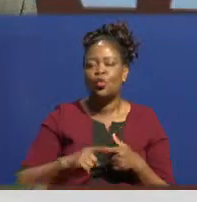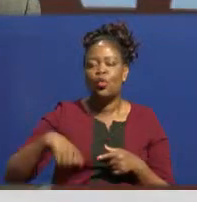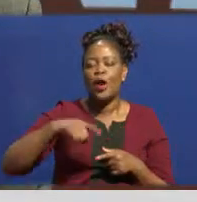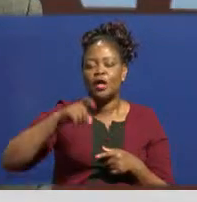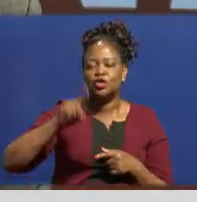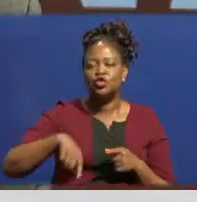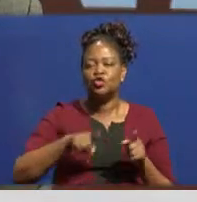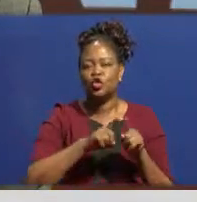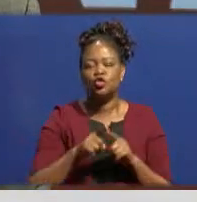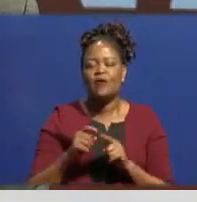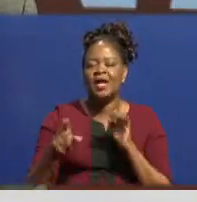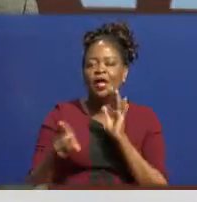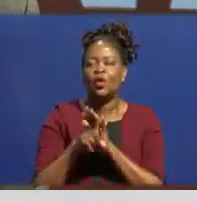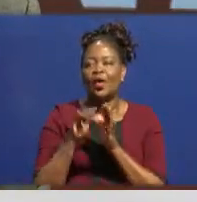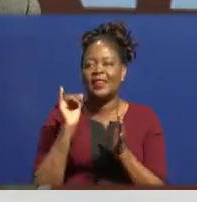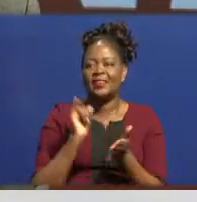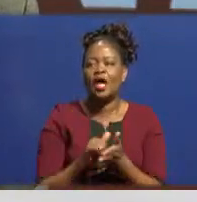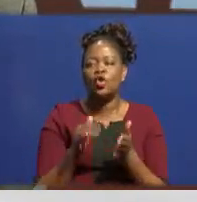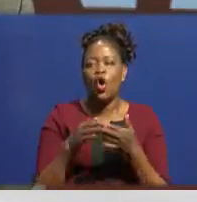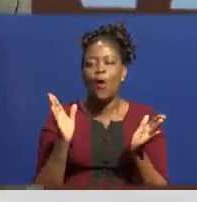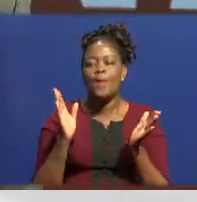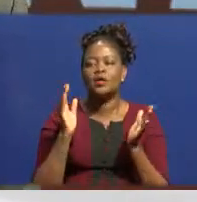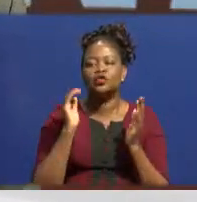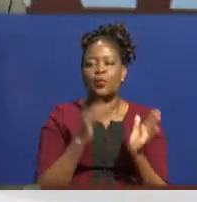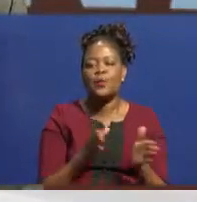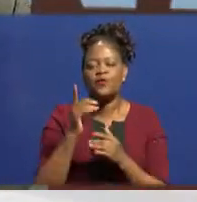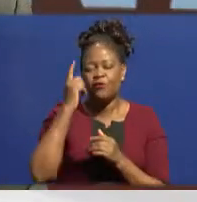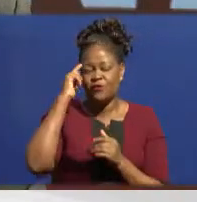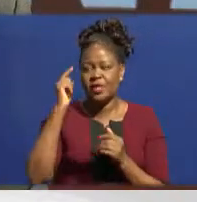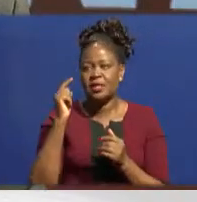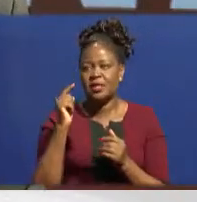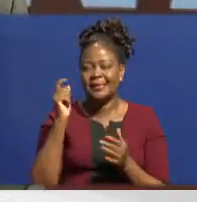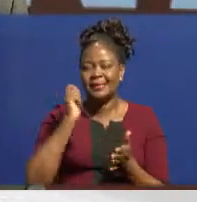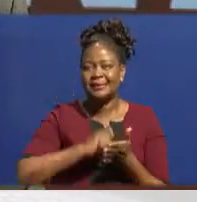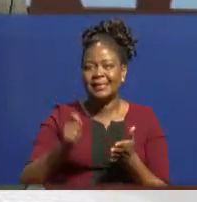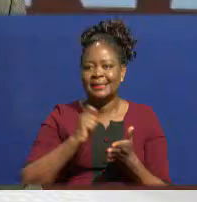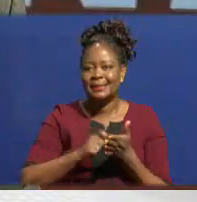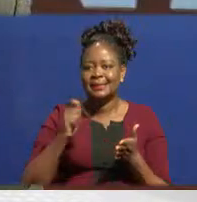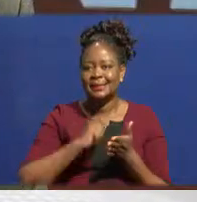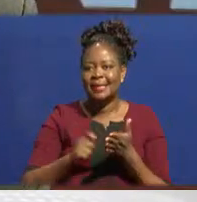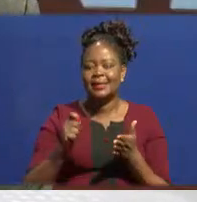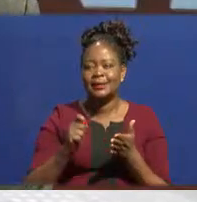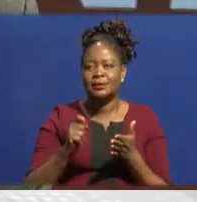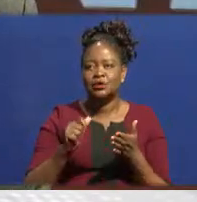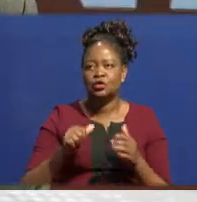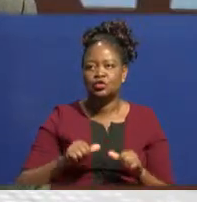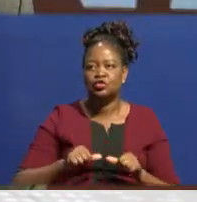also have a law that opens window for the secretariat